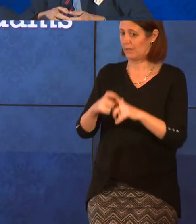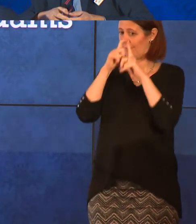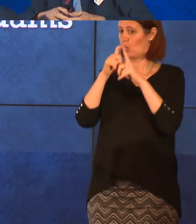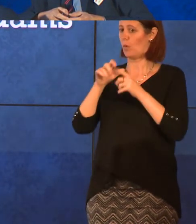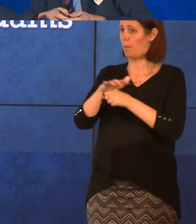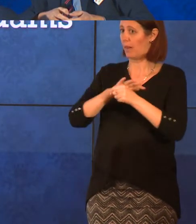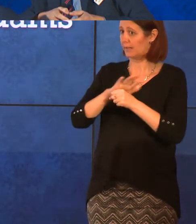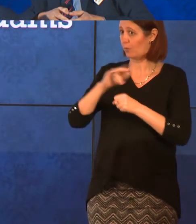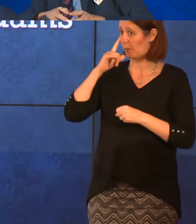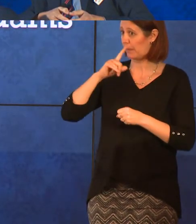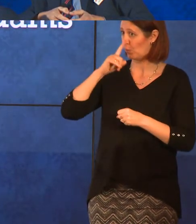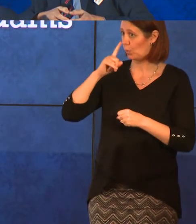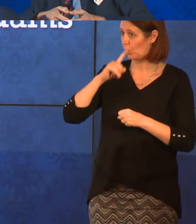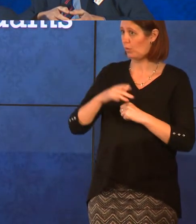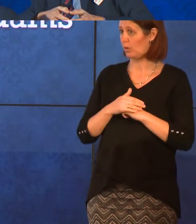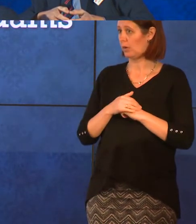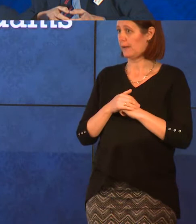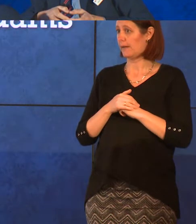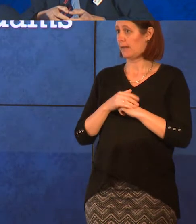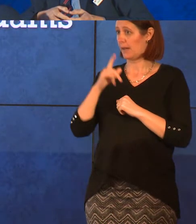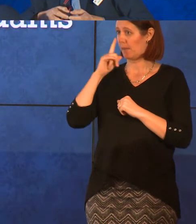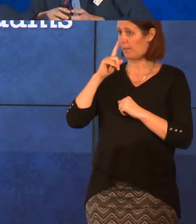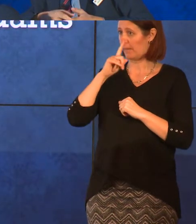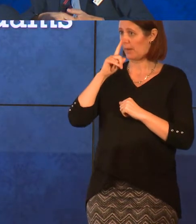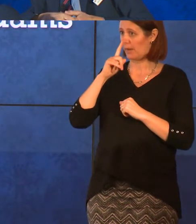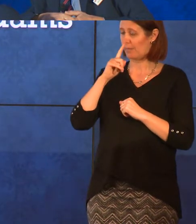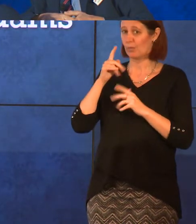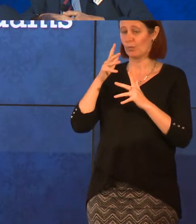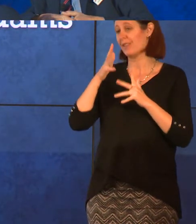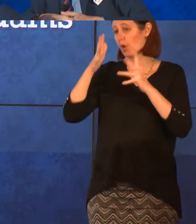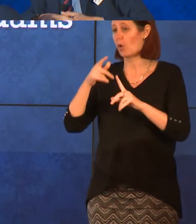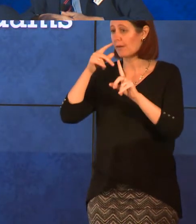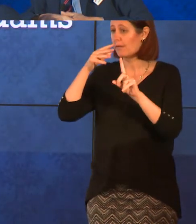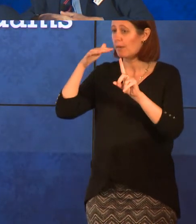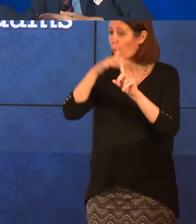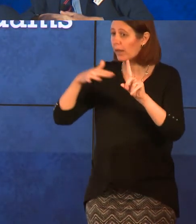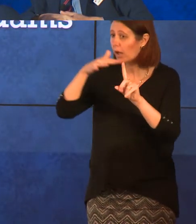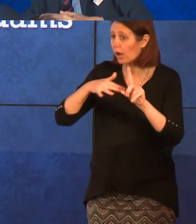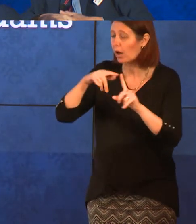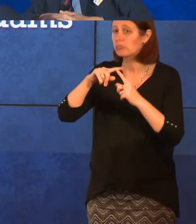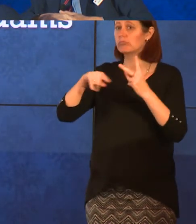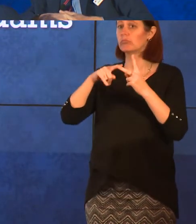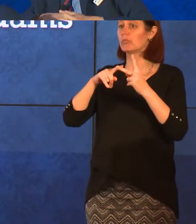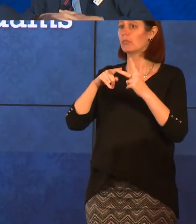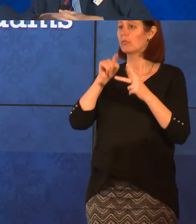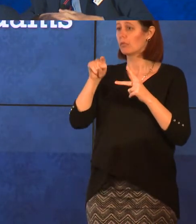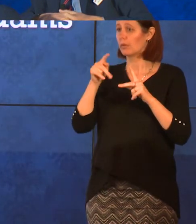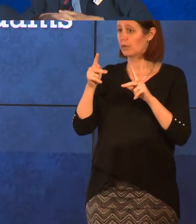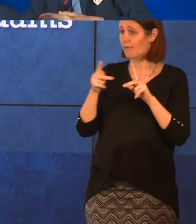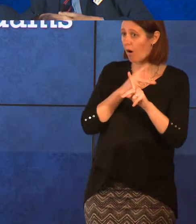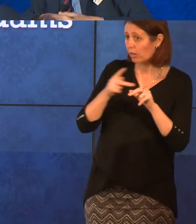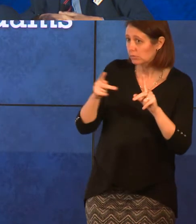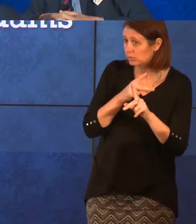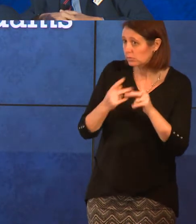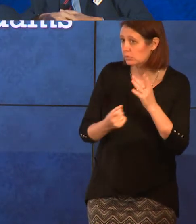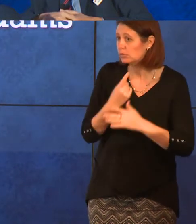places for people. People can be there's a lot of bullying, there's a lot of kind of implicit violence going on.